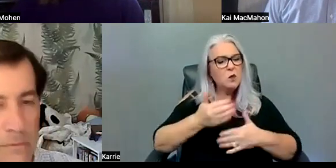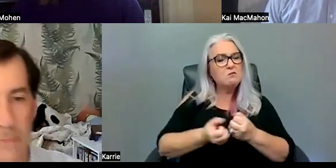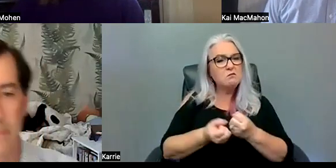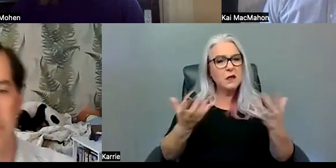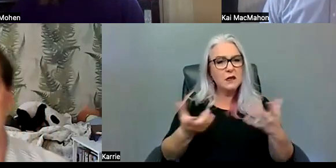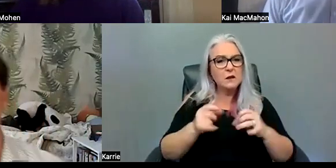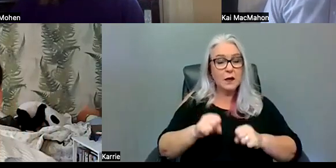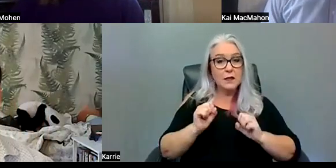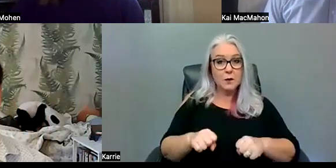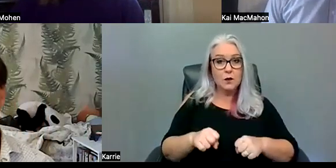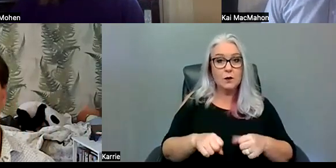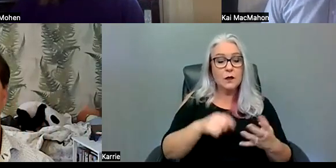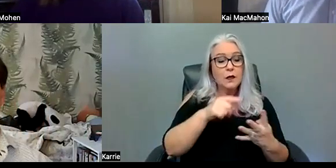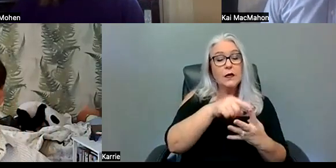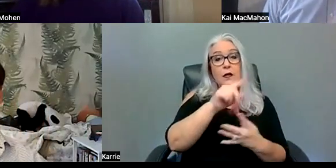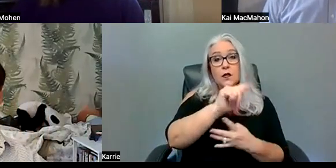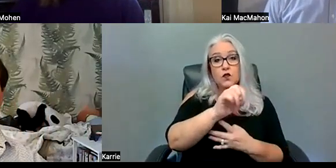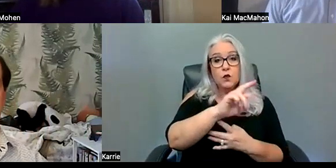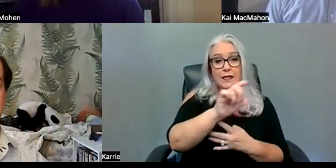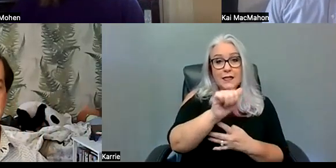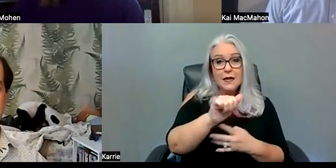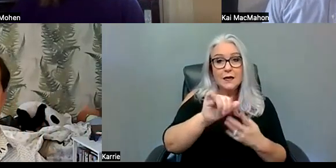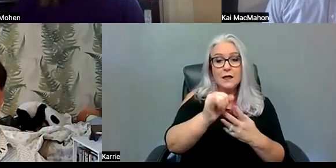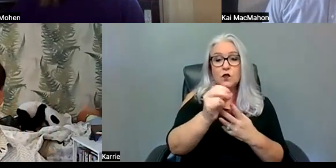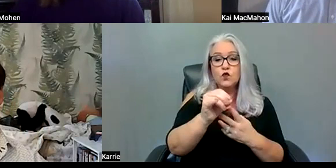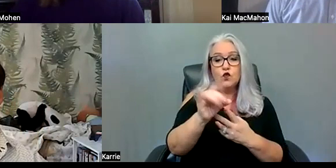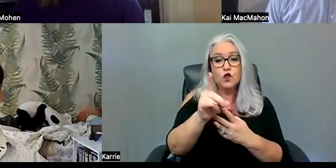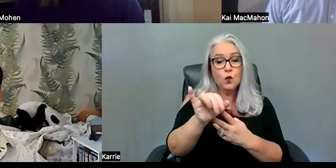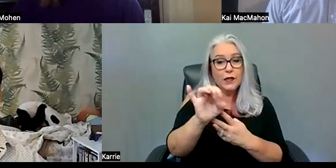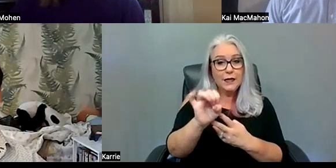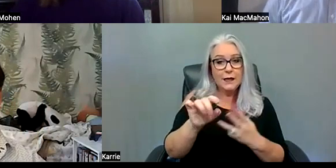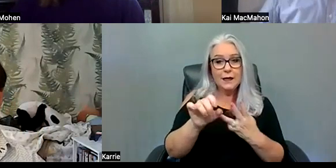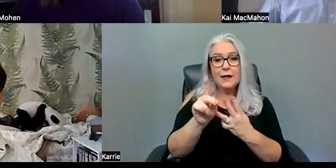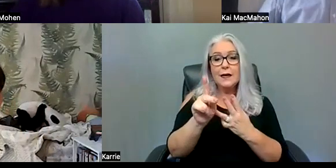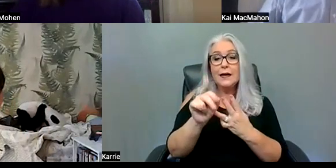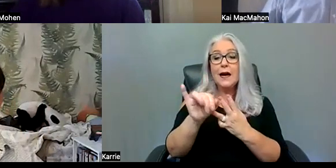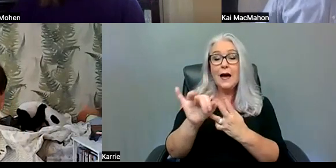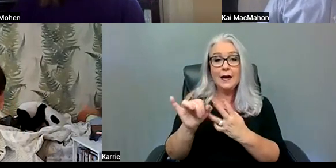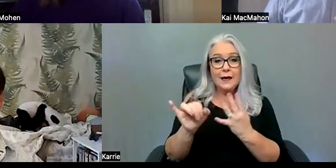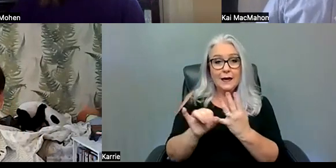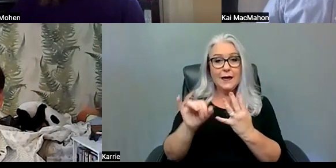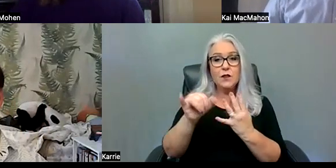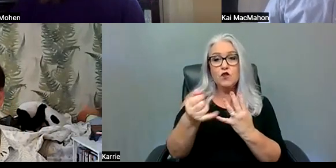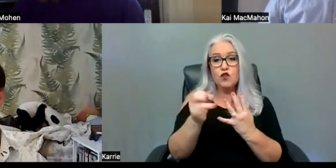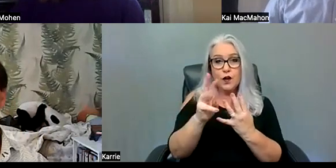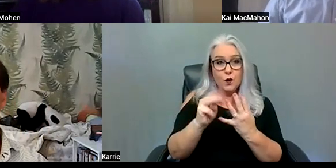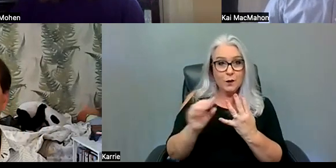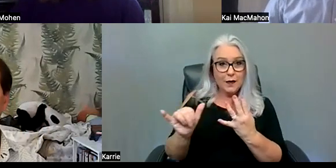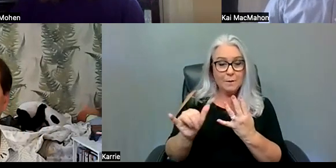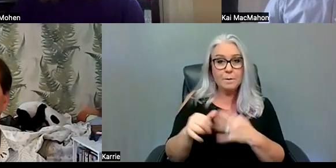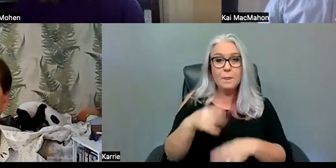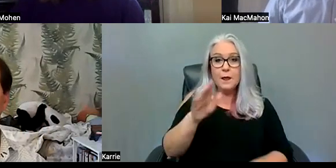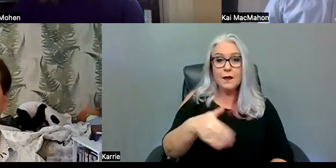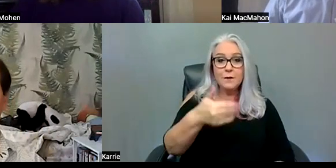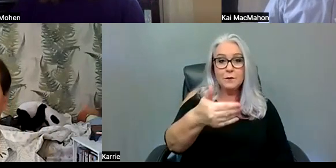speak: Theresa McCaffrey, Jodie Meyer, MacMahon, and Jeremy Galland. And Theresa, that goes to